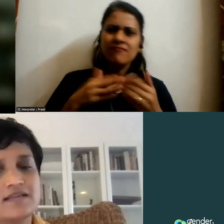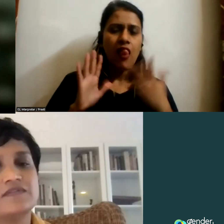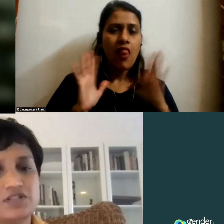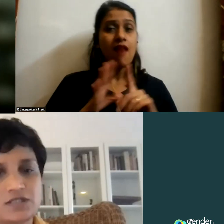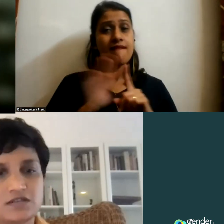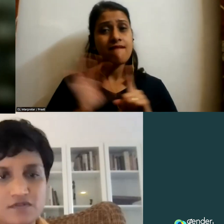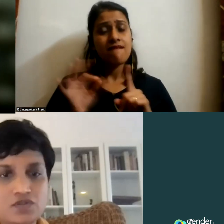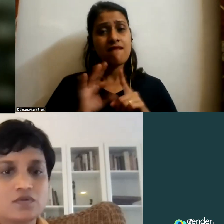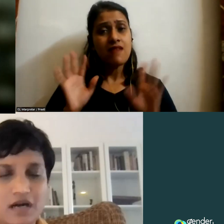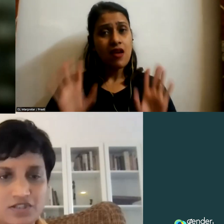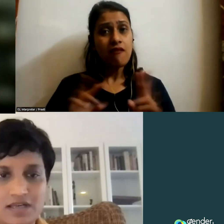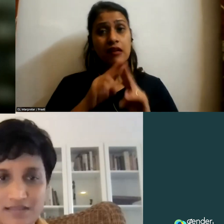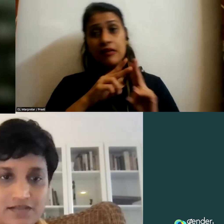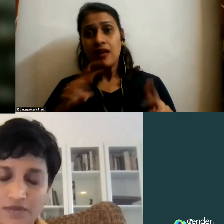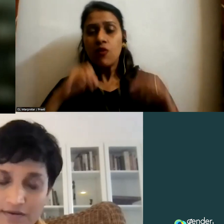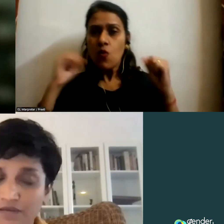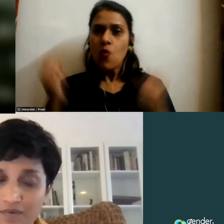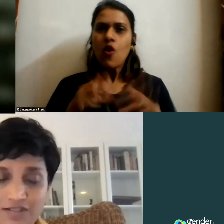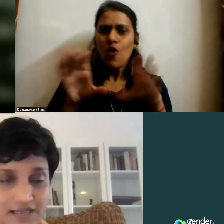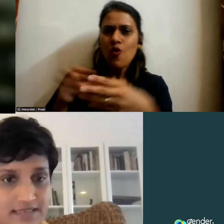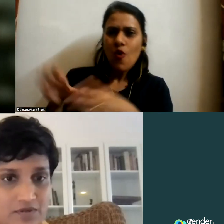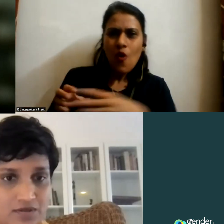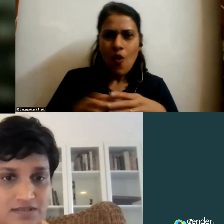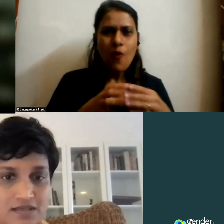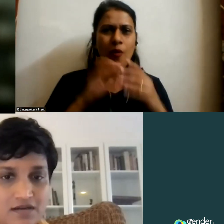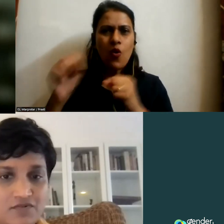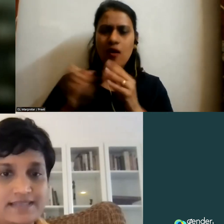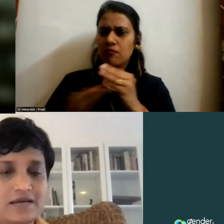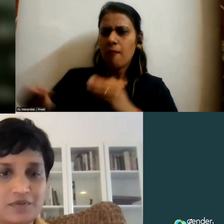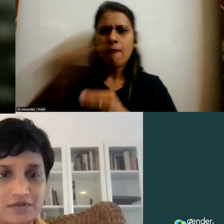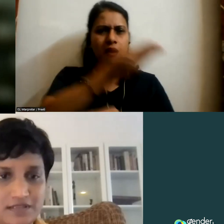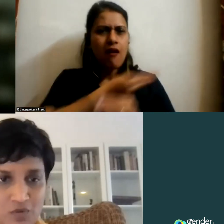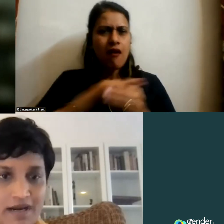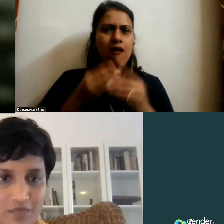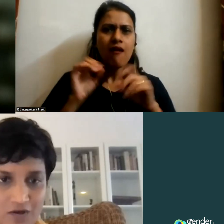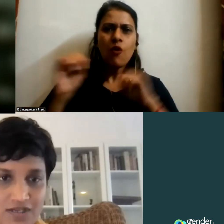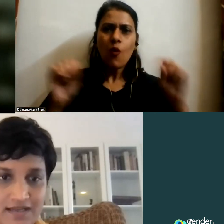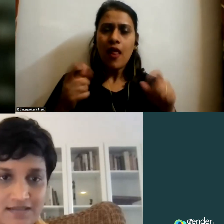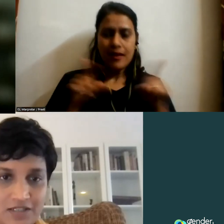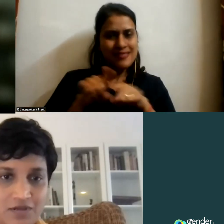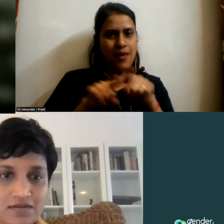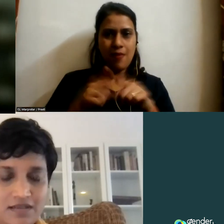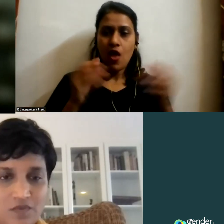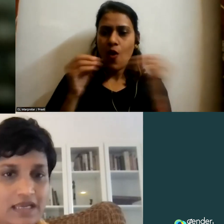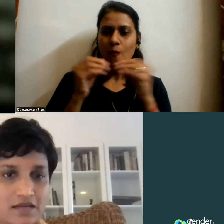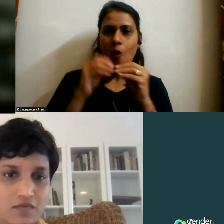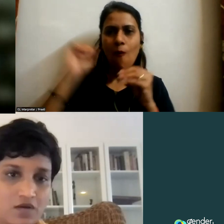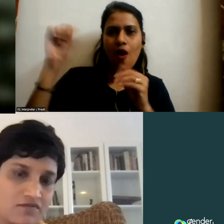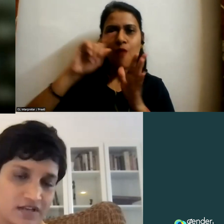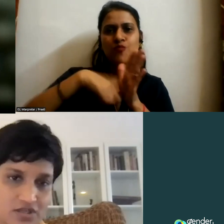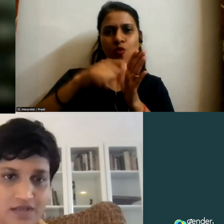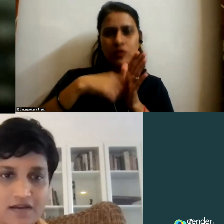in these kinds of initiatives to the marginalized, like to incredibly marginalized neighborhoods, for example, this Mumbai project, the community,